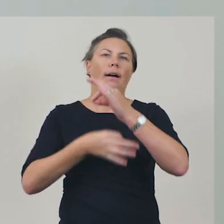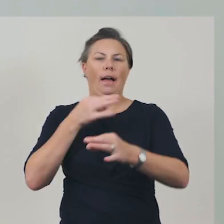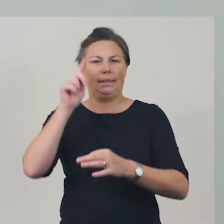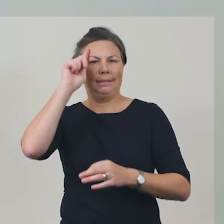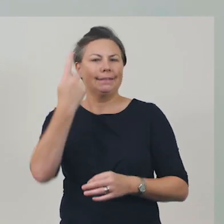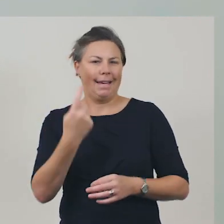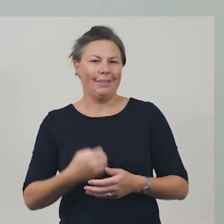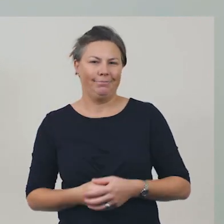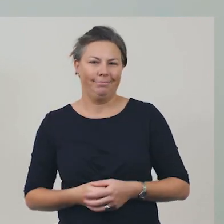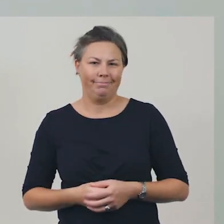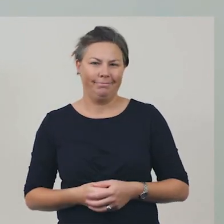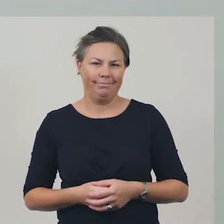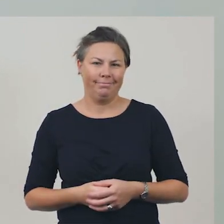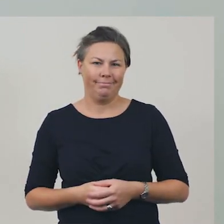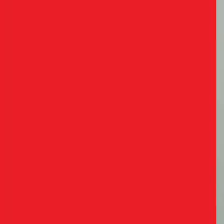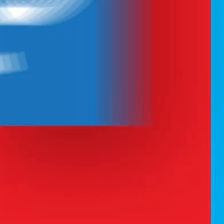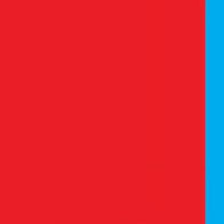See you next time. Bye.